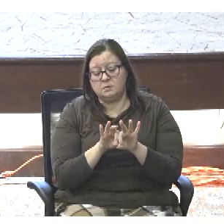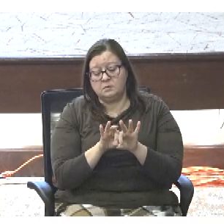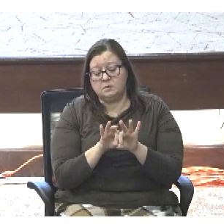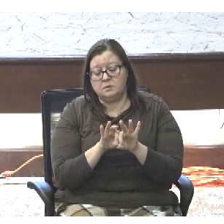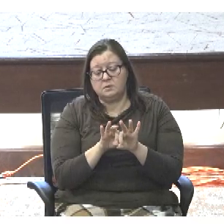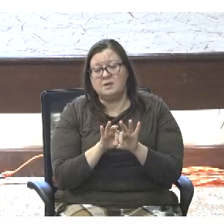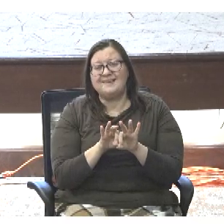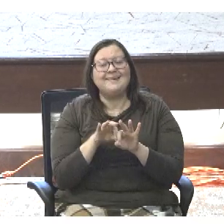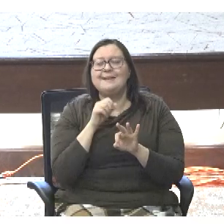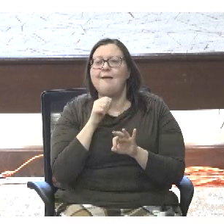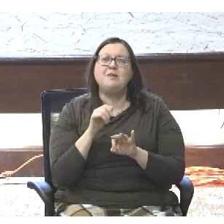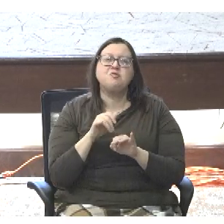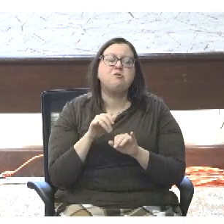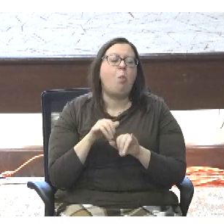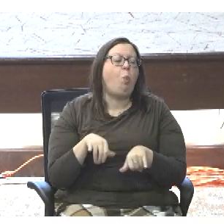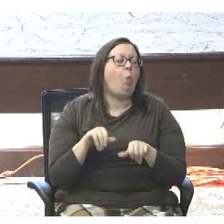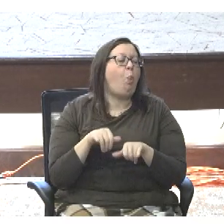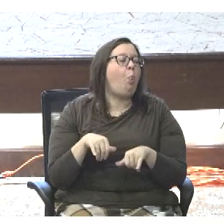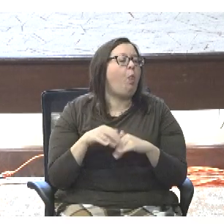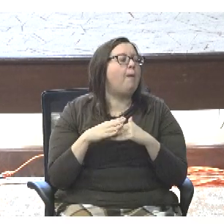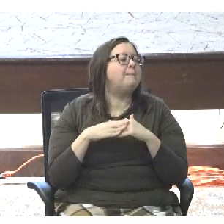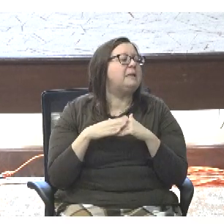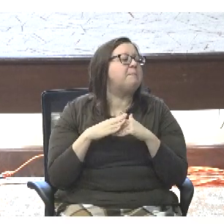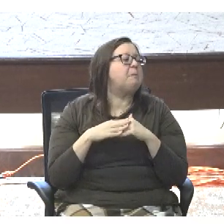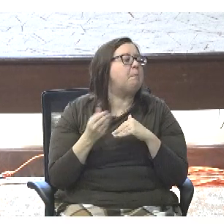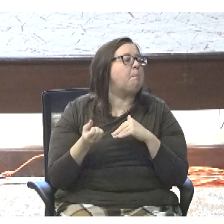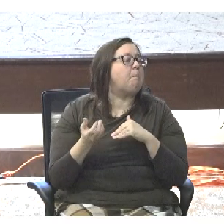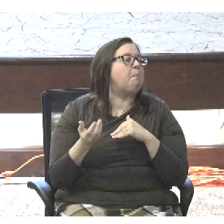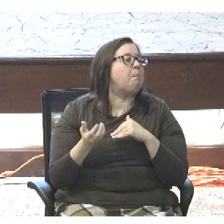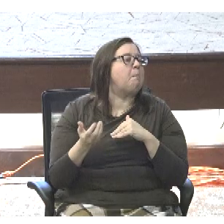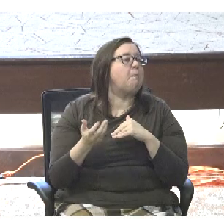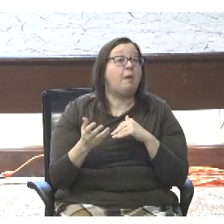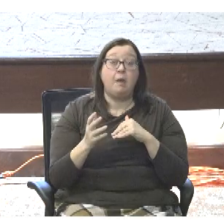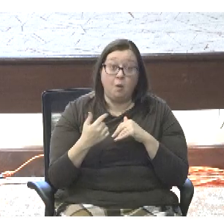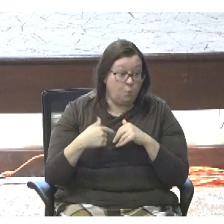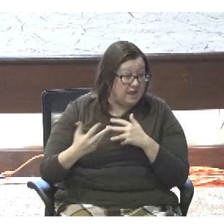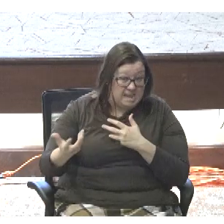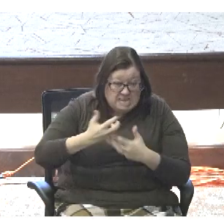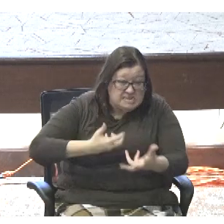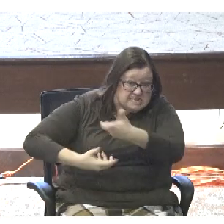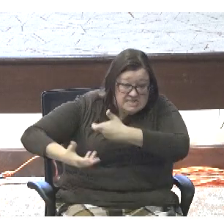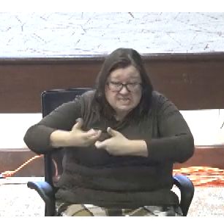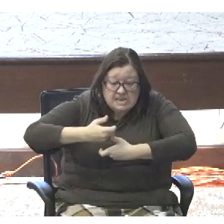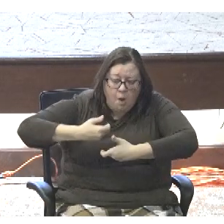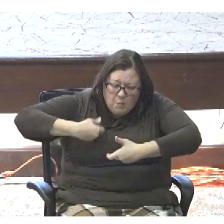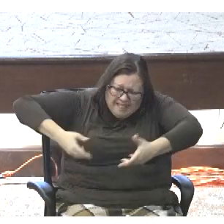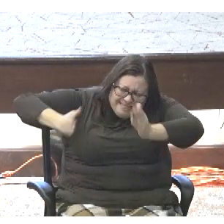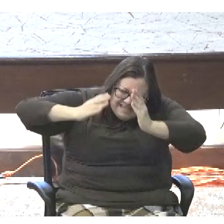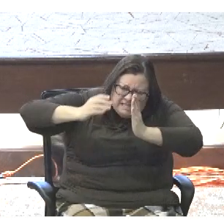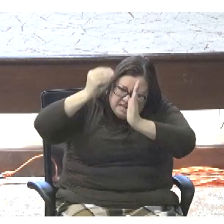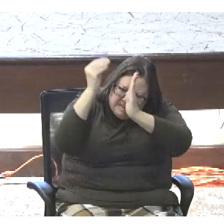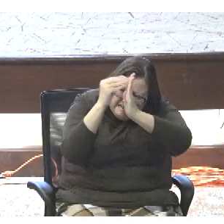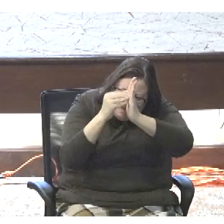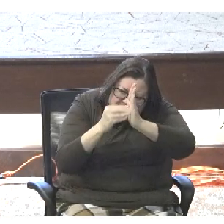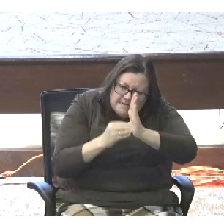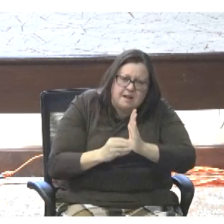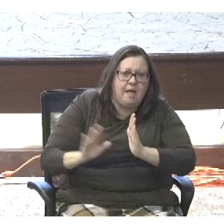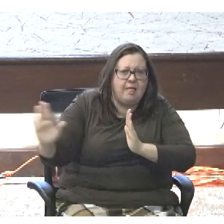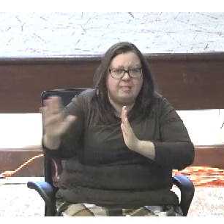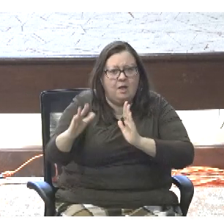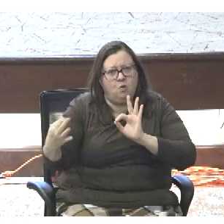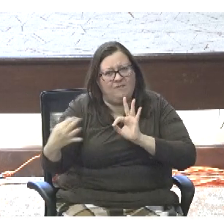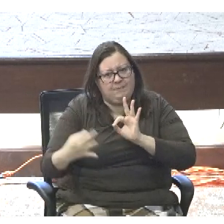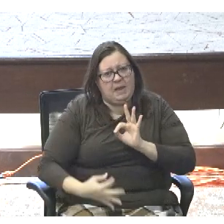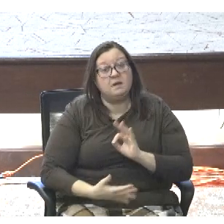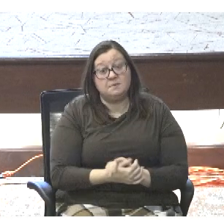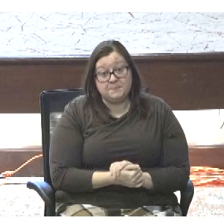just go through the motion of having stakeholder engagement. I think we really listened. I think we had